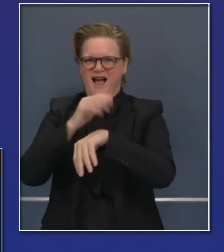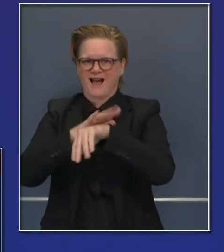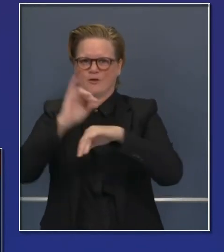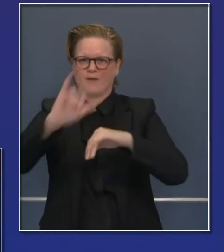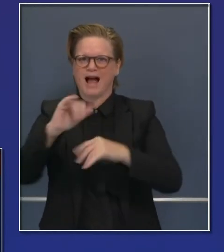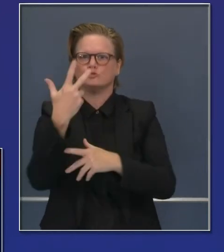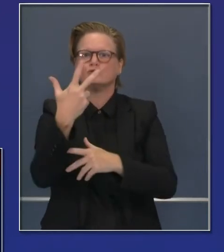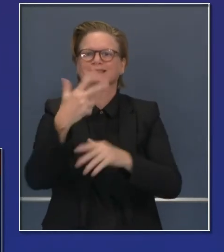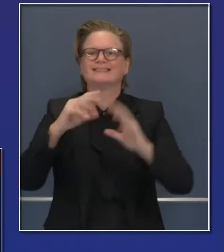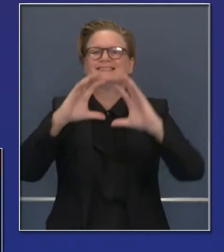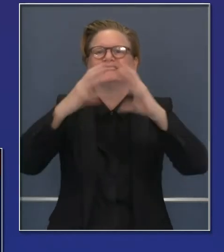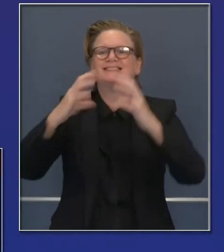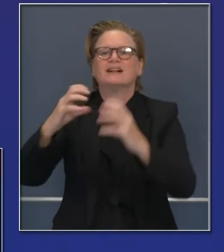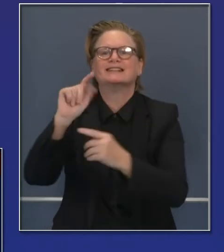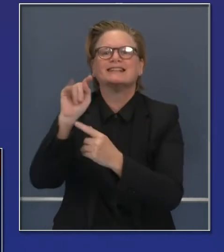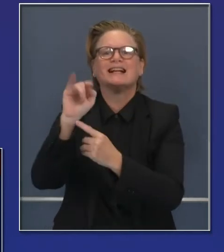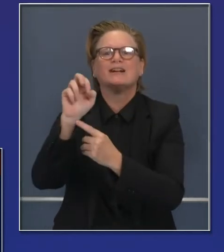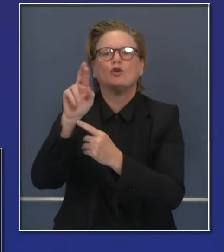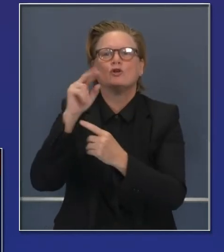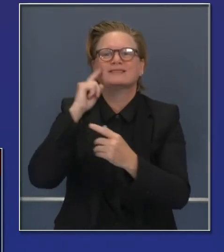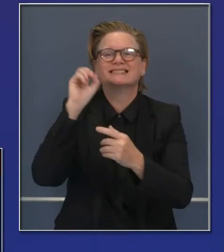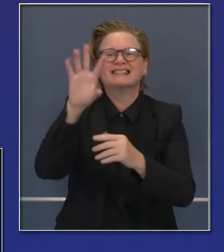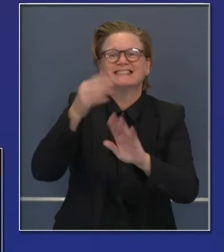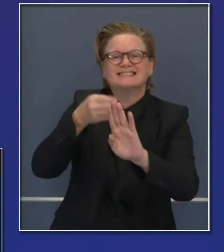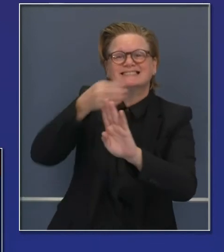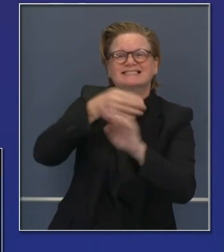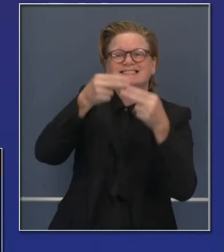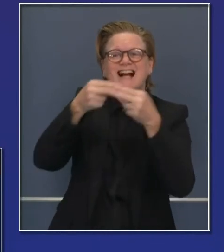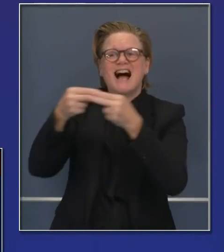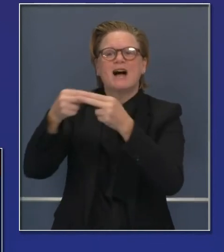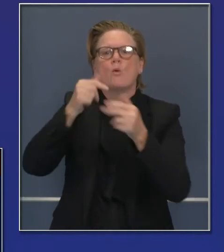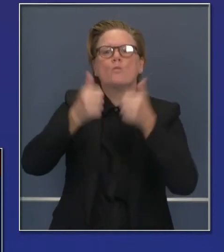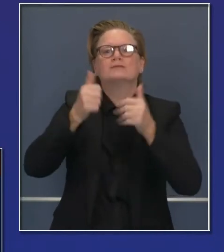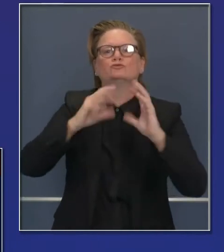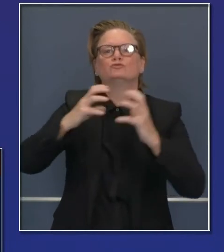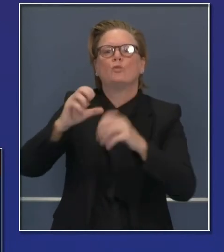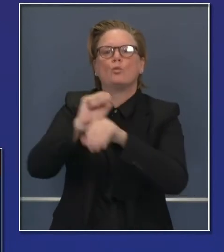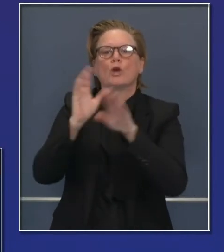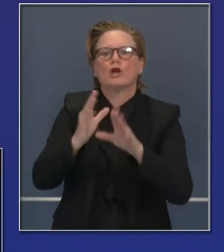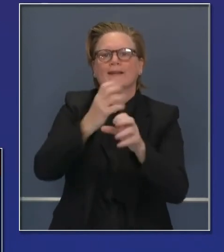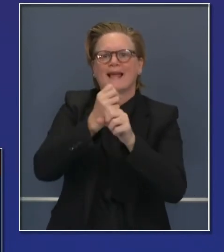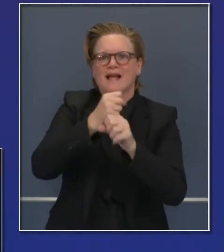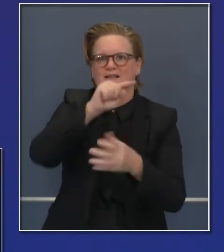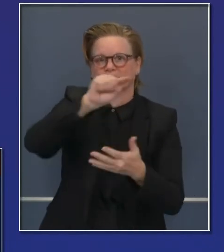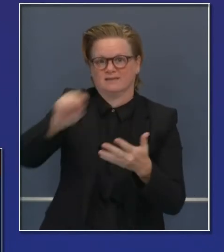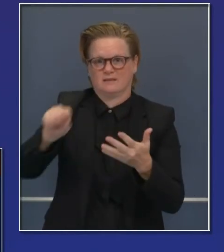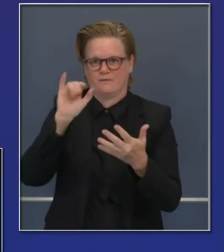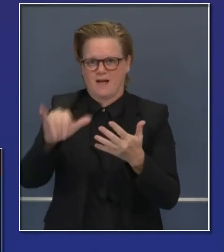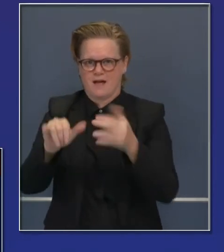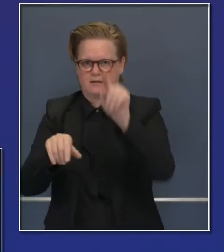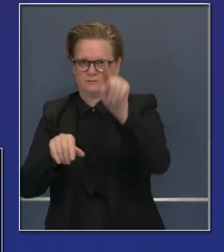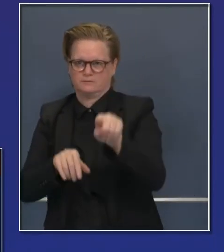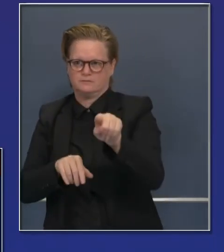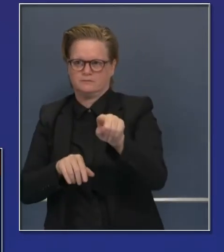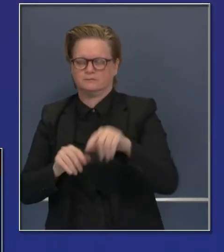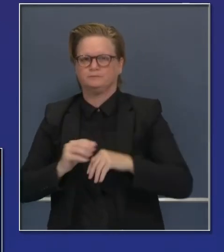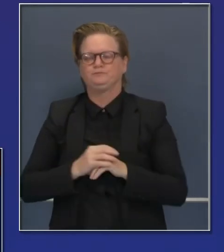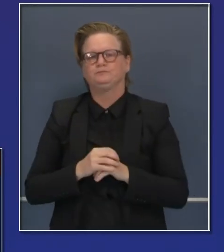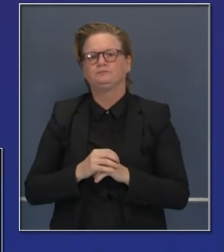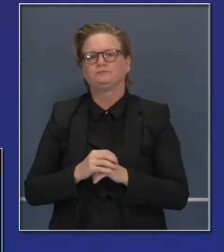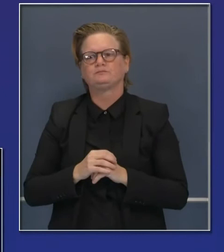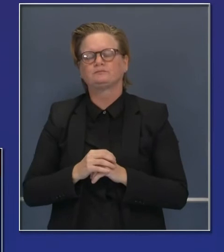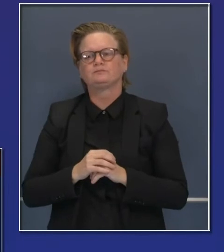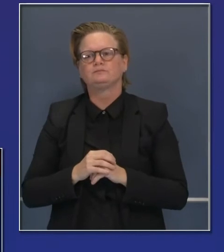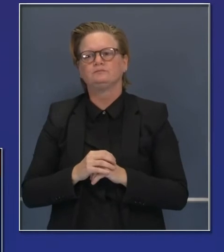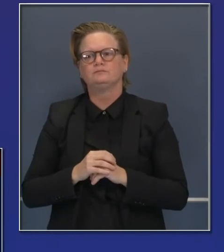Pfizer. So tomorrow, the orders actually go in. They go in based on these tiers, based on these regional numbers, based